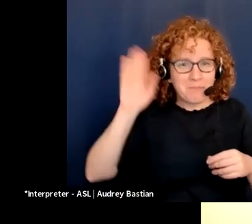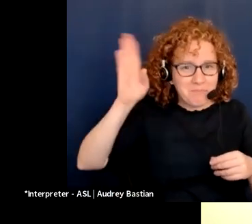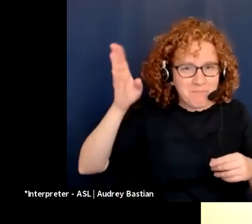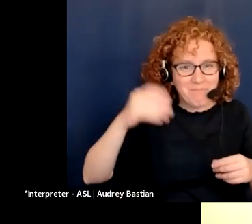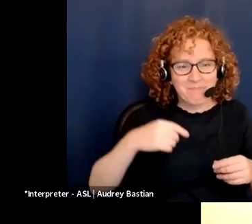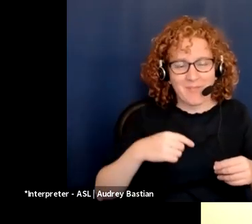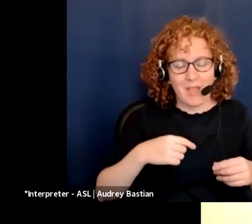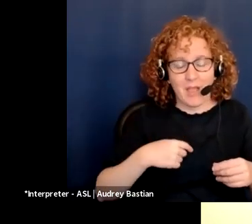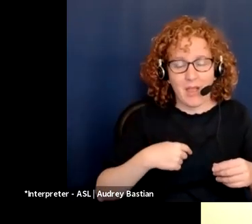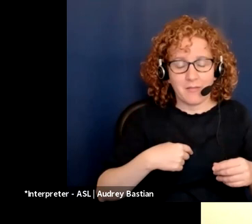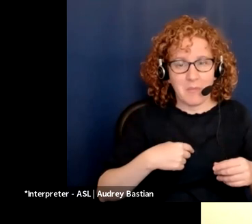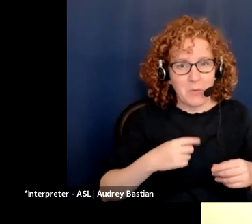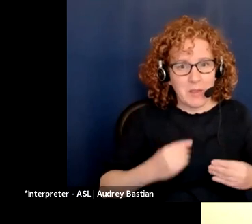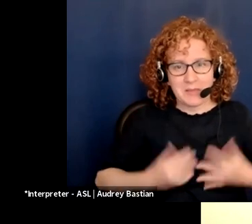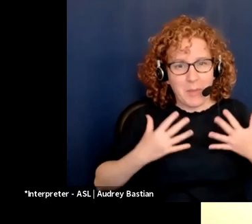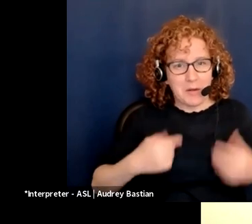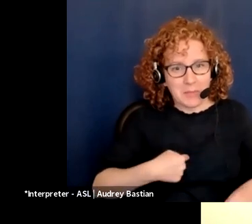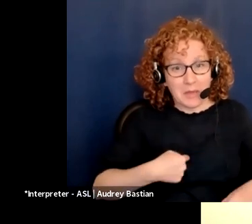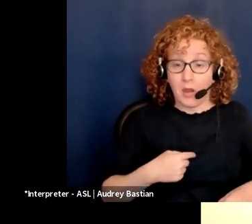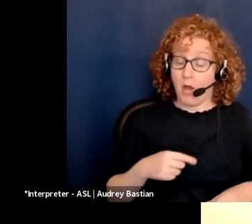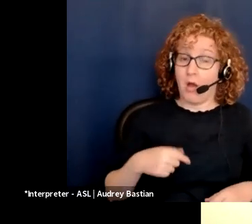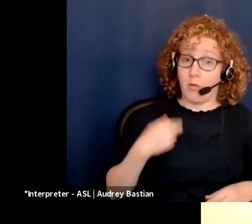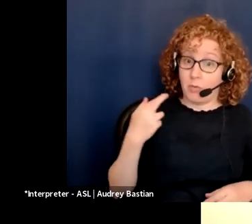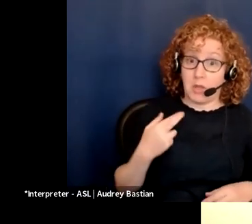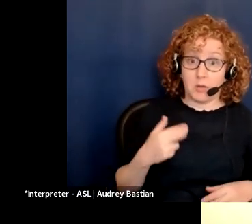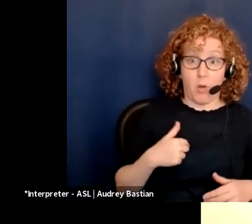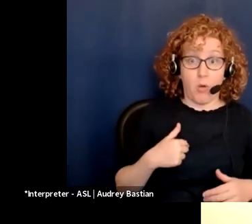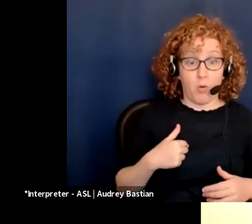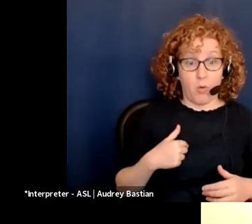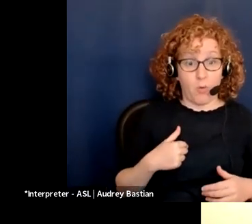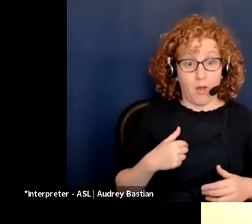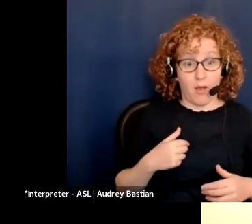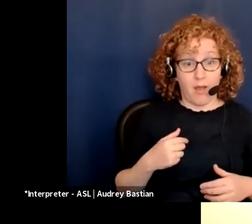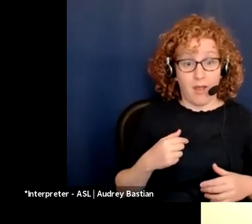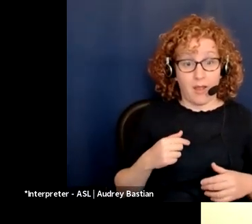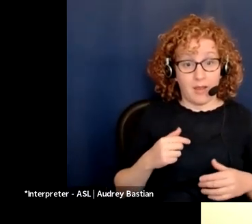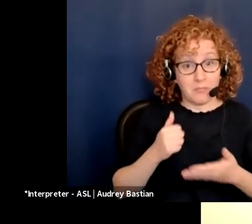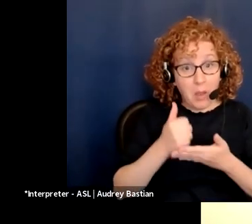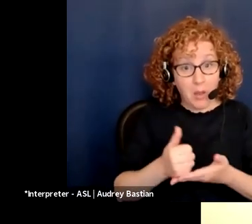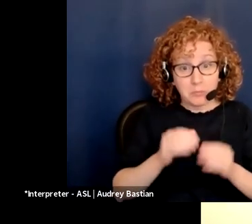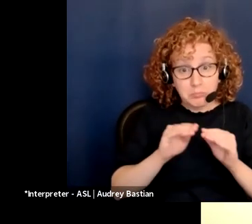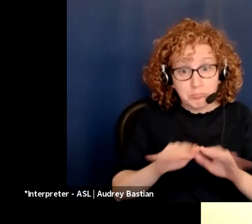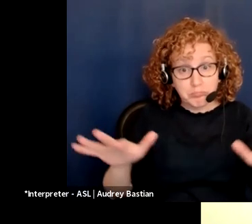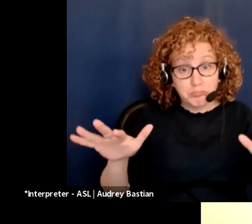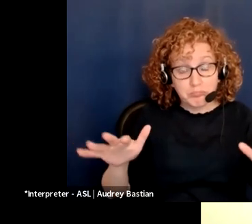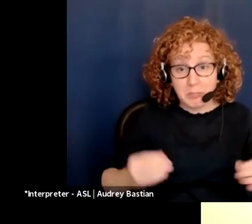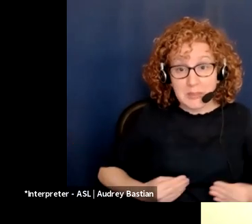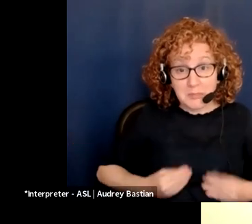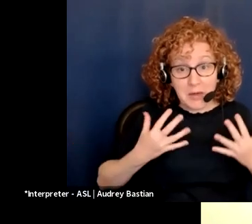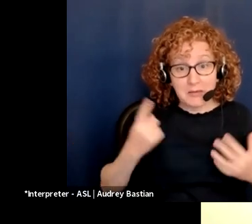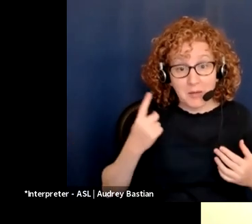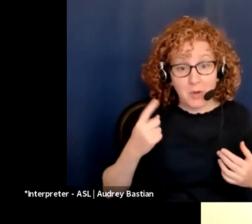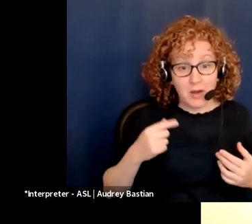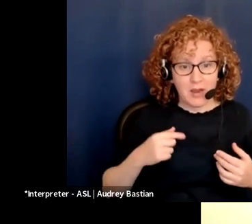that made me realize I haven't ever considered ableism, and I hadn't done anything to address